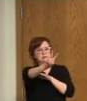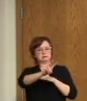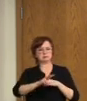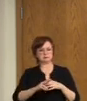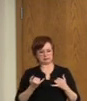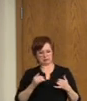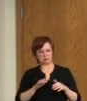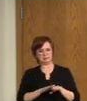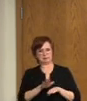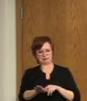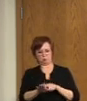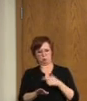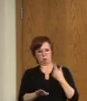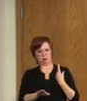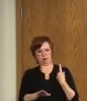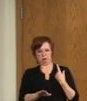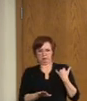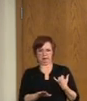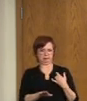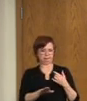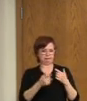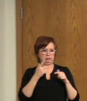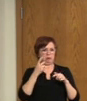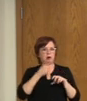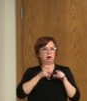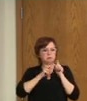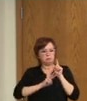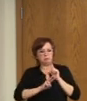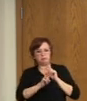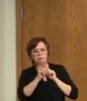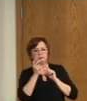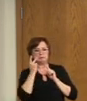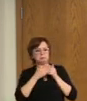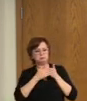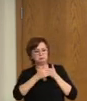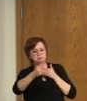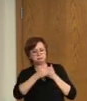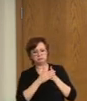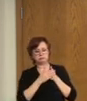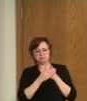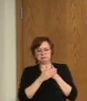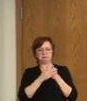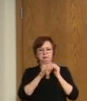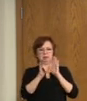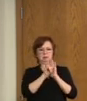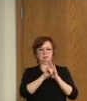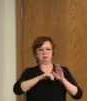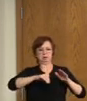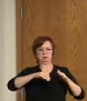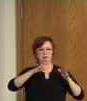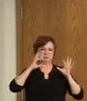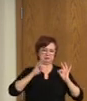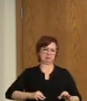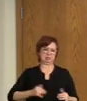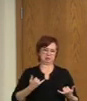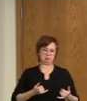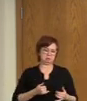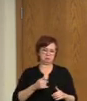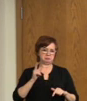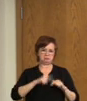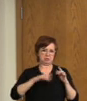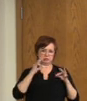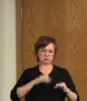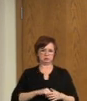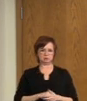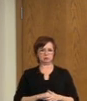will consider it based on what the needs are at that specific time, and we'll also determine that on the amount of vaccines that we have flowing into